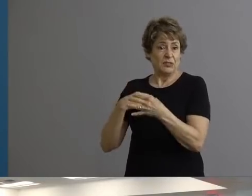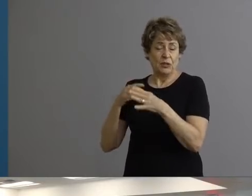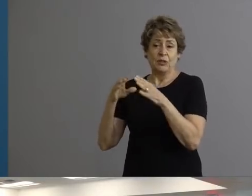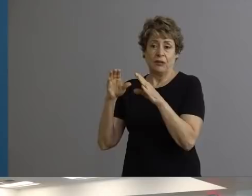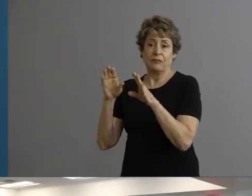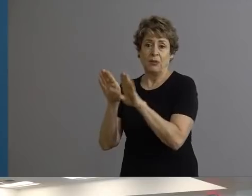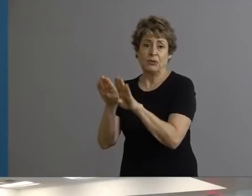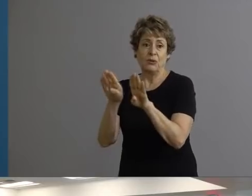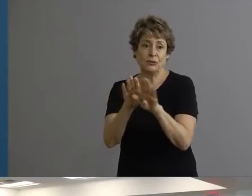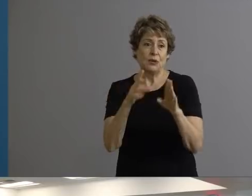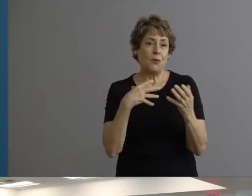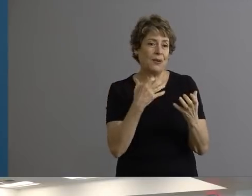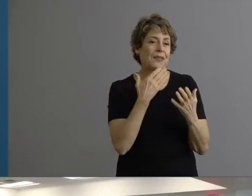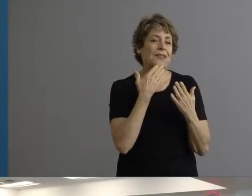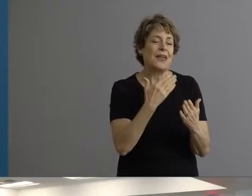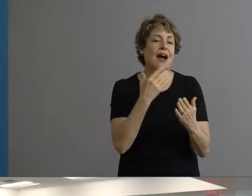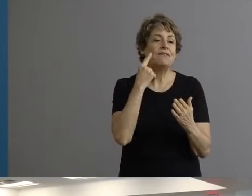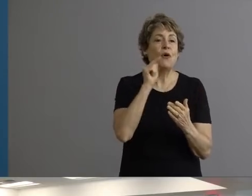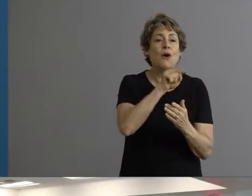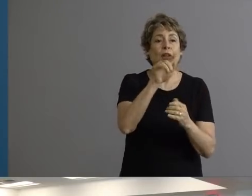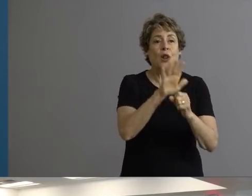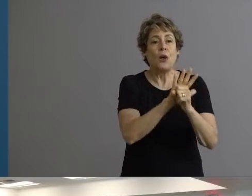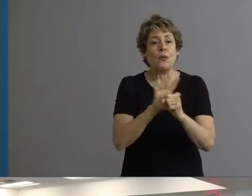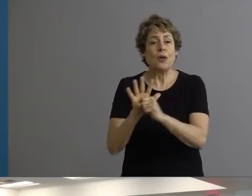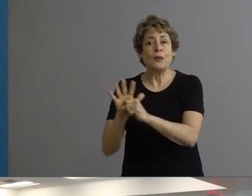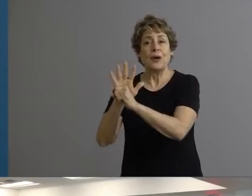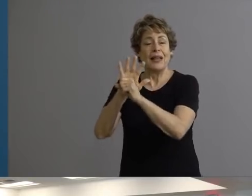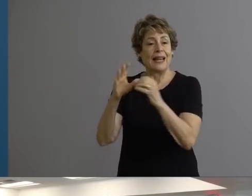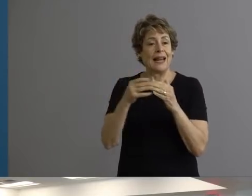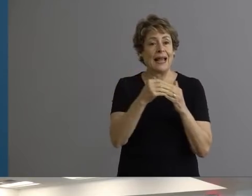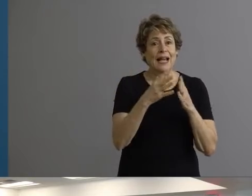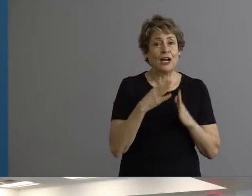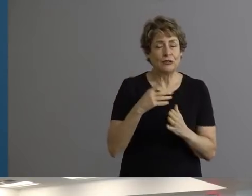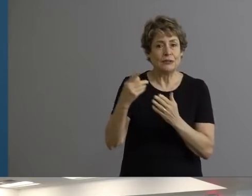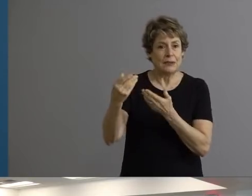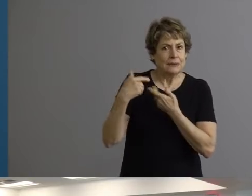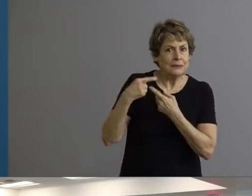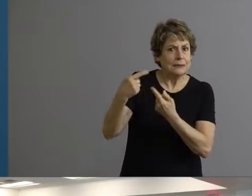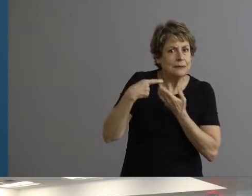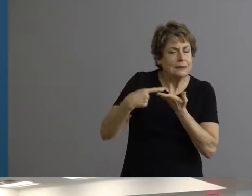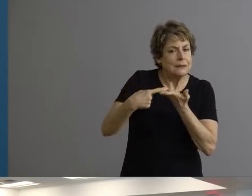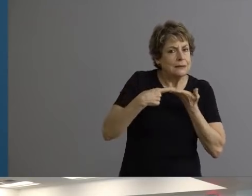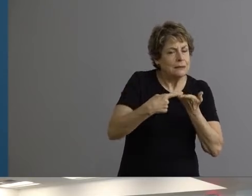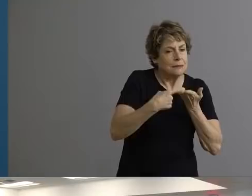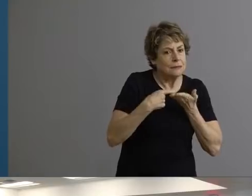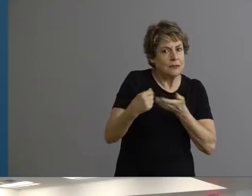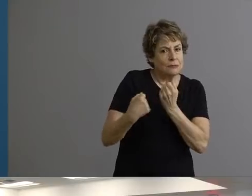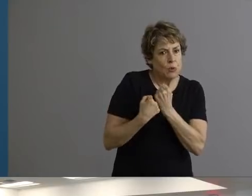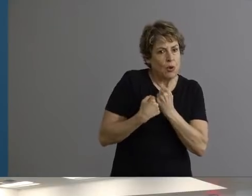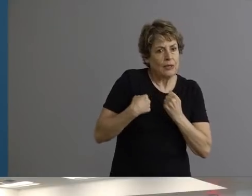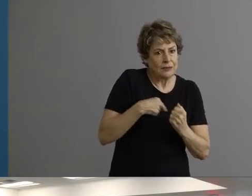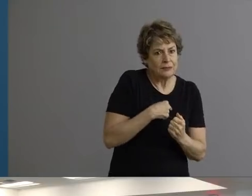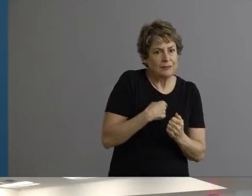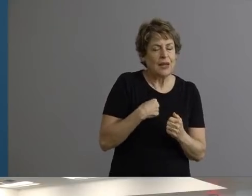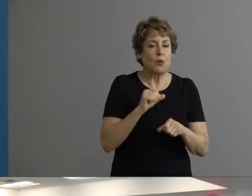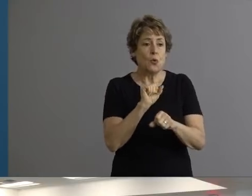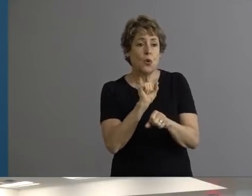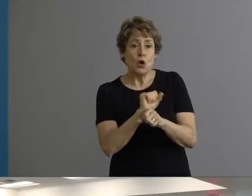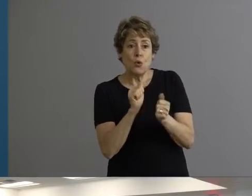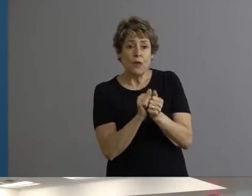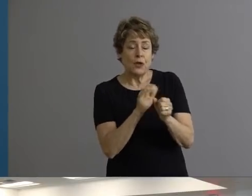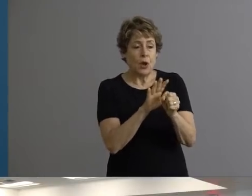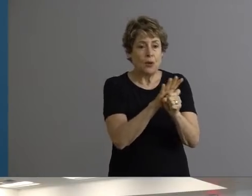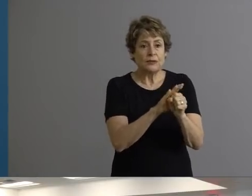of Health Services for these enforcements. We can work with the local county health officials